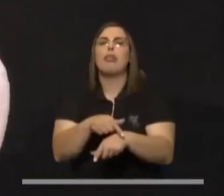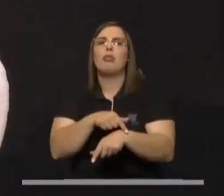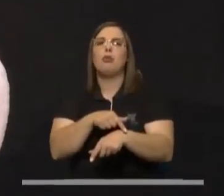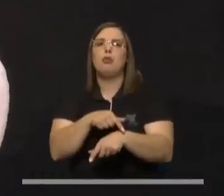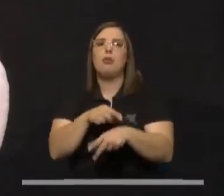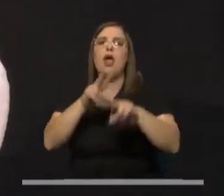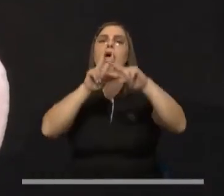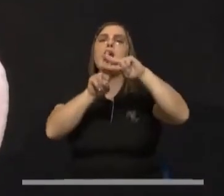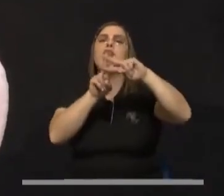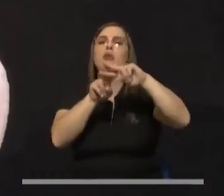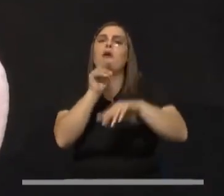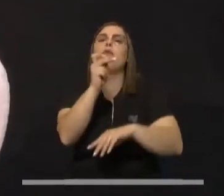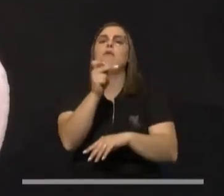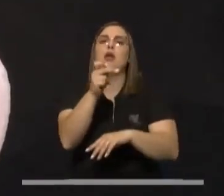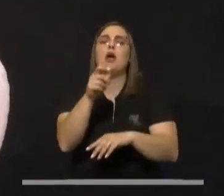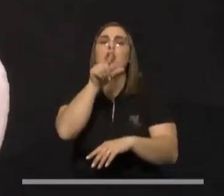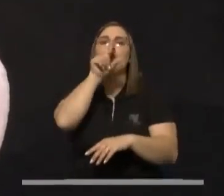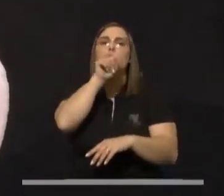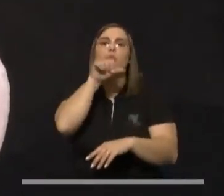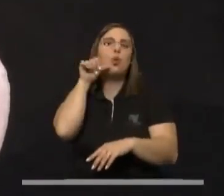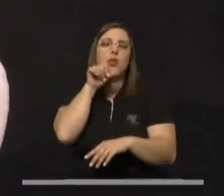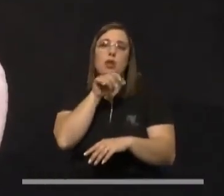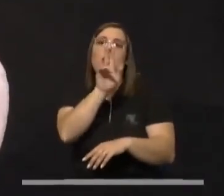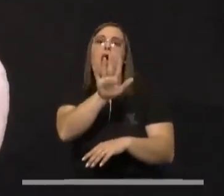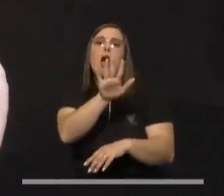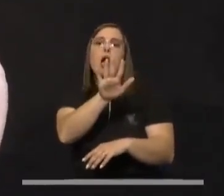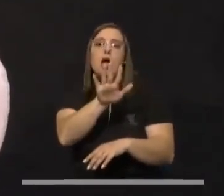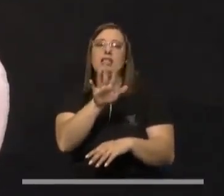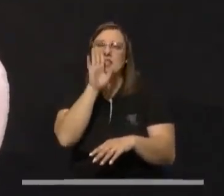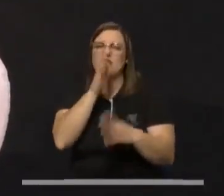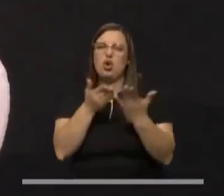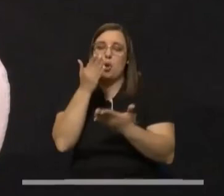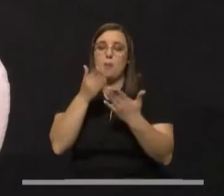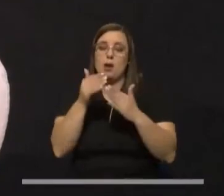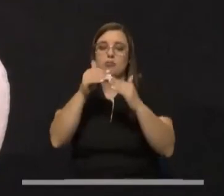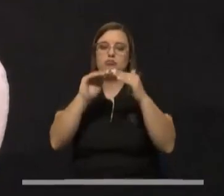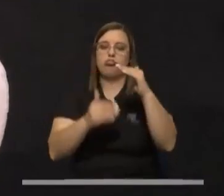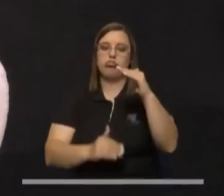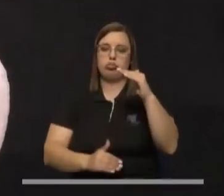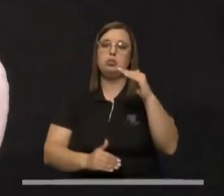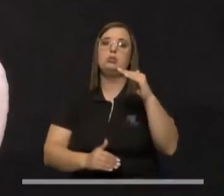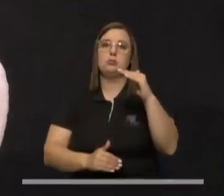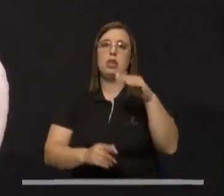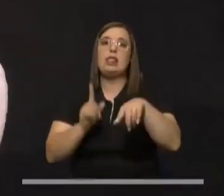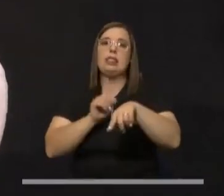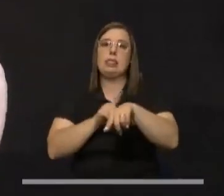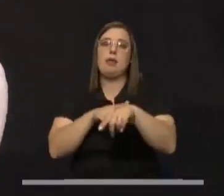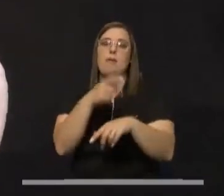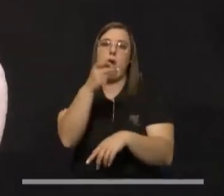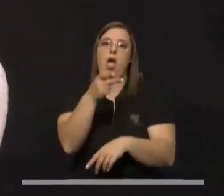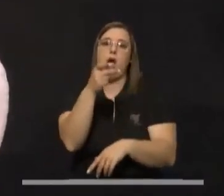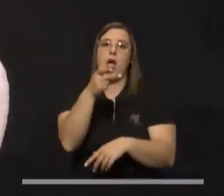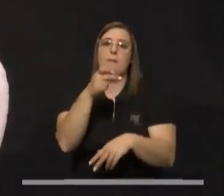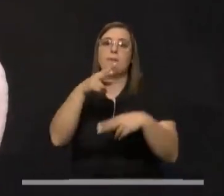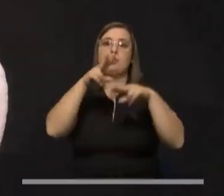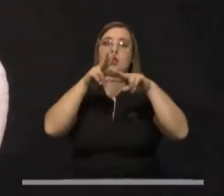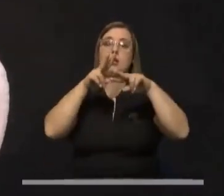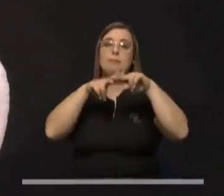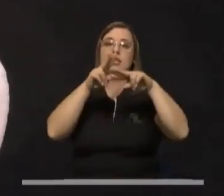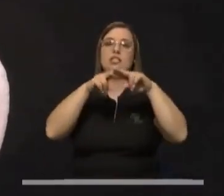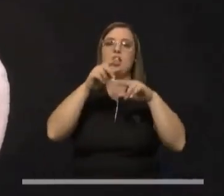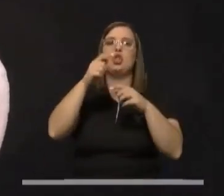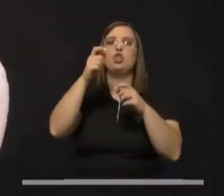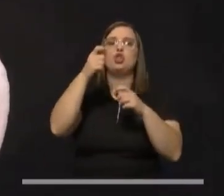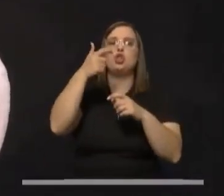how long as Twitter, so if we make a comparison over a couple of years, the time that is in is